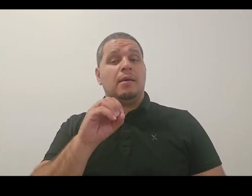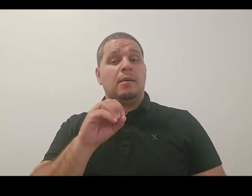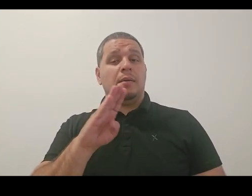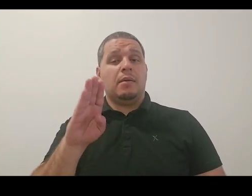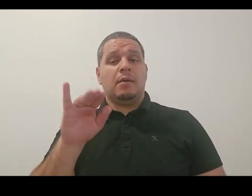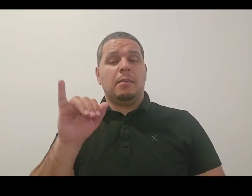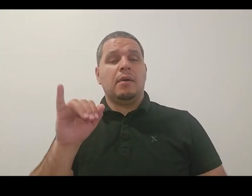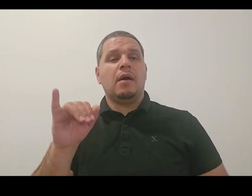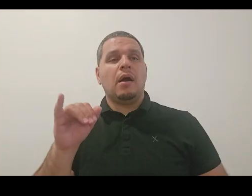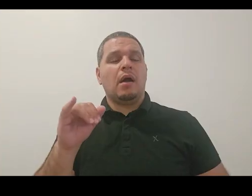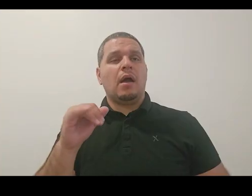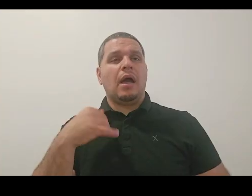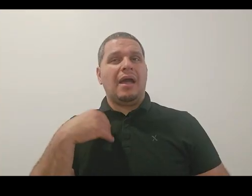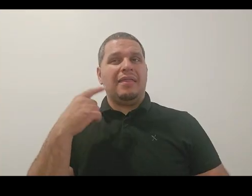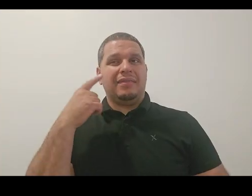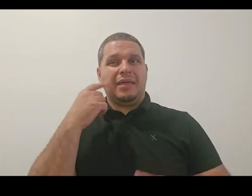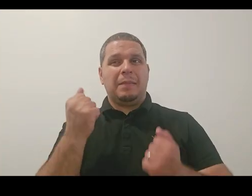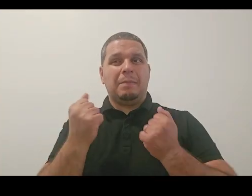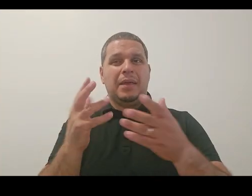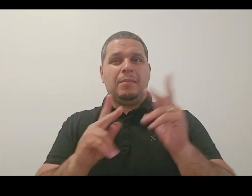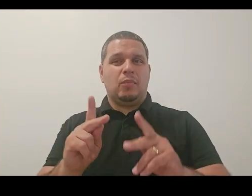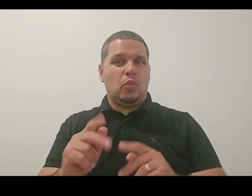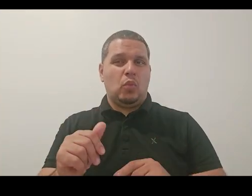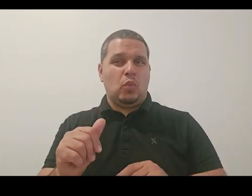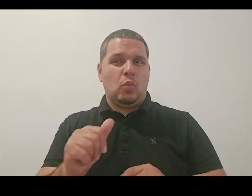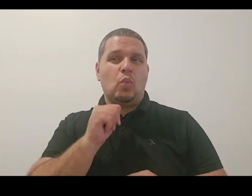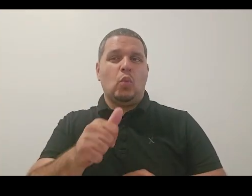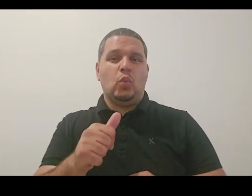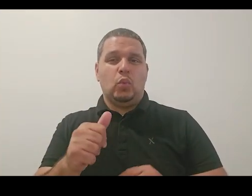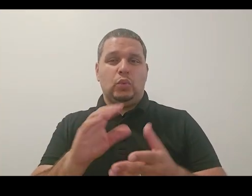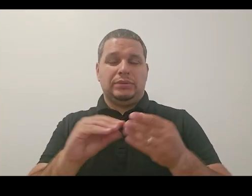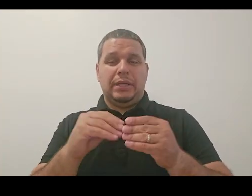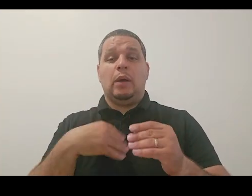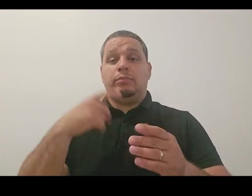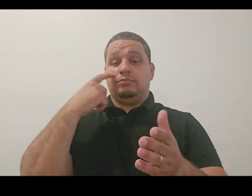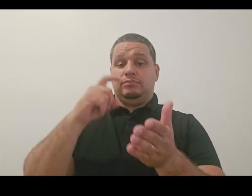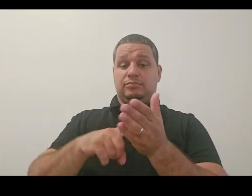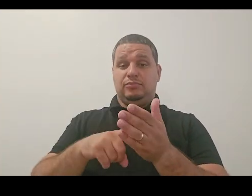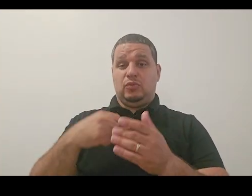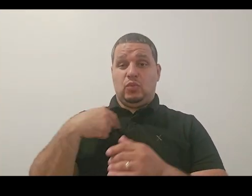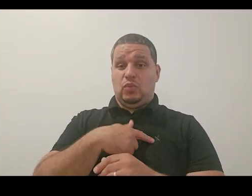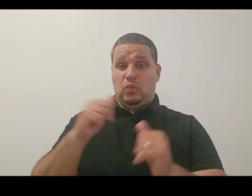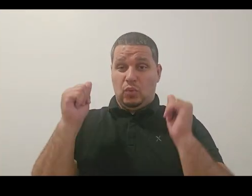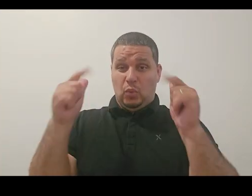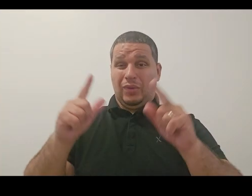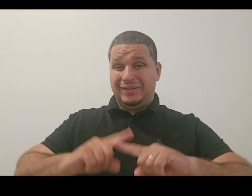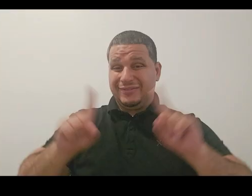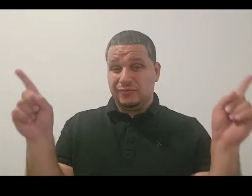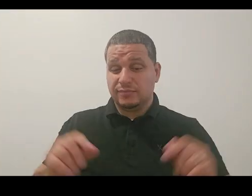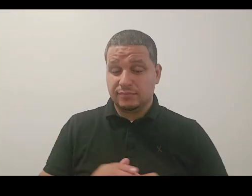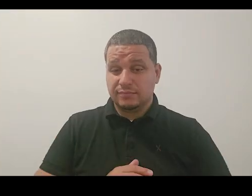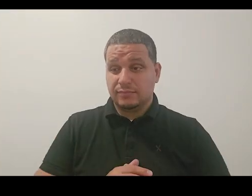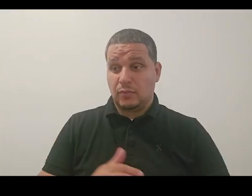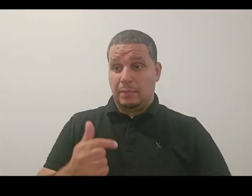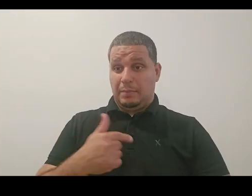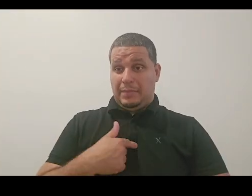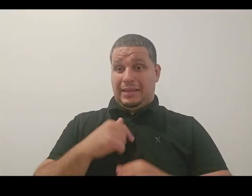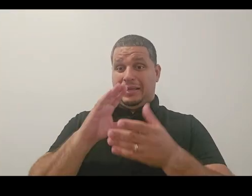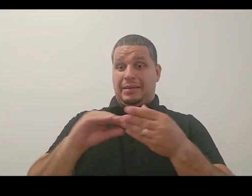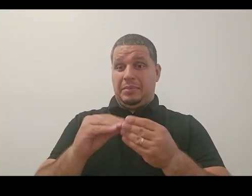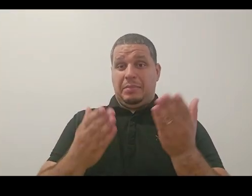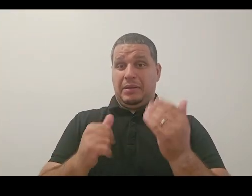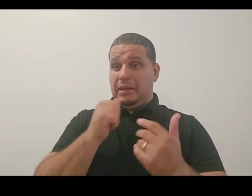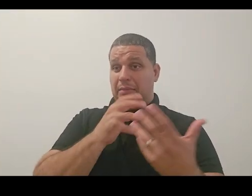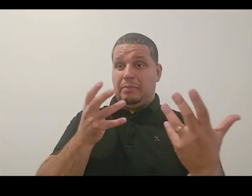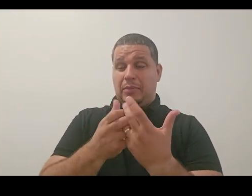am going to say what a lot of people usually don't say. So I'll first just acknowledge that we're all different. So